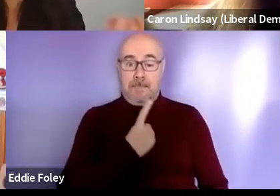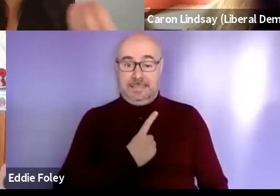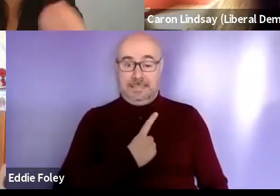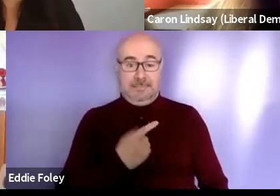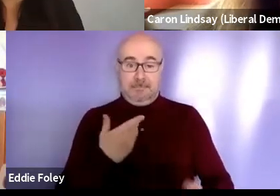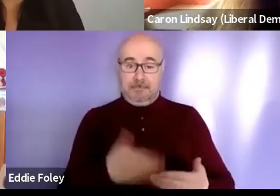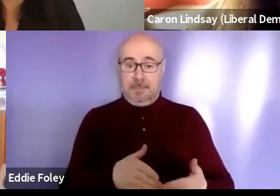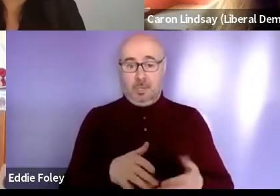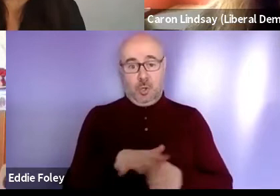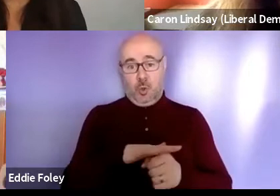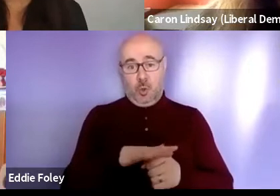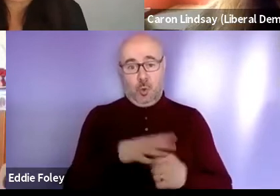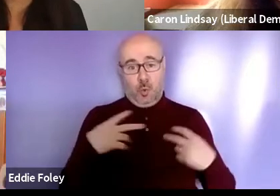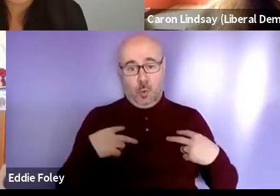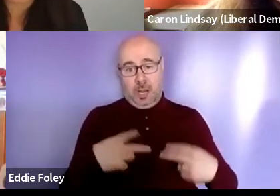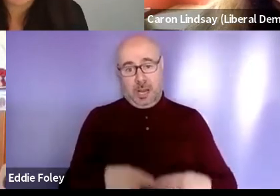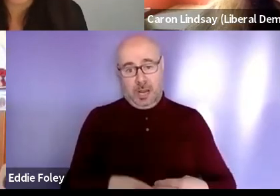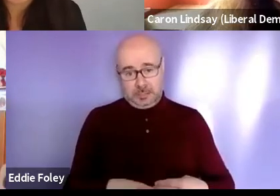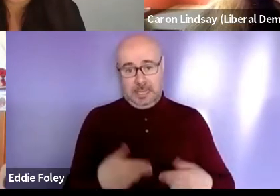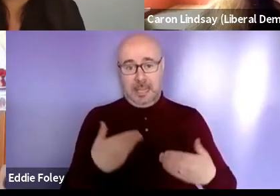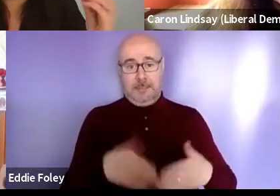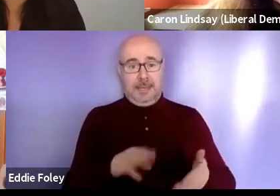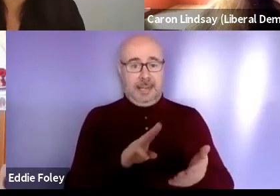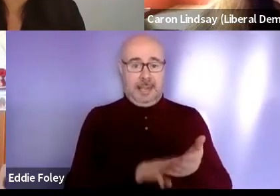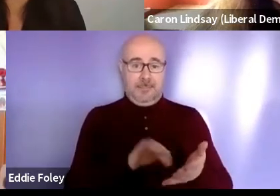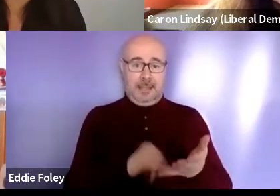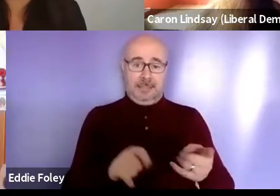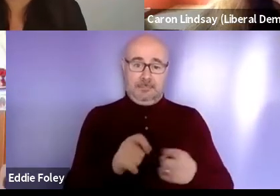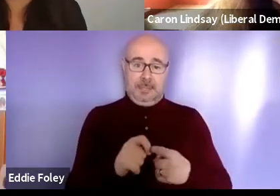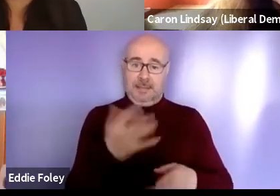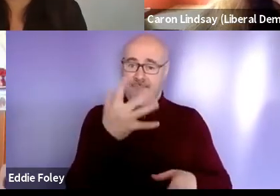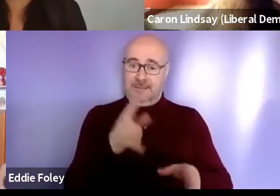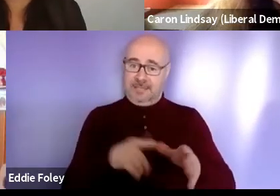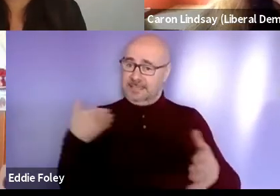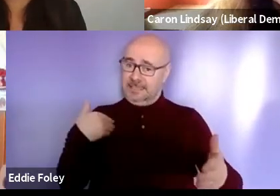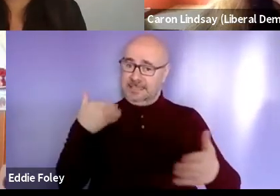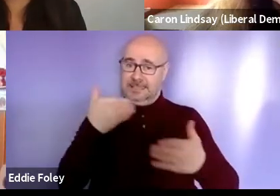councillor, I've been an MSP for the last 5 years, and you have to be switched on 24/7.